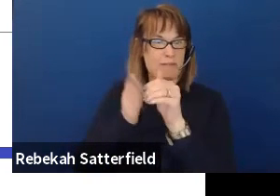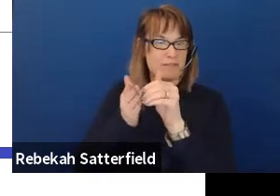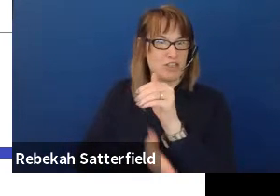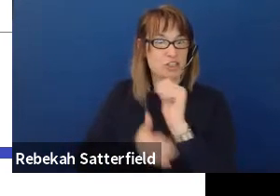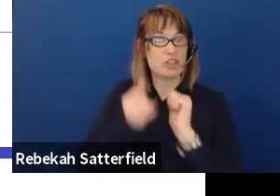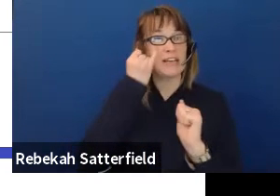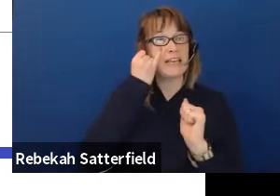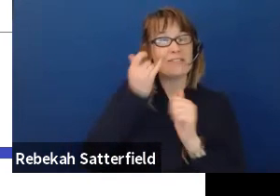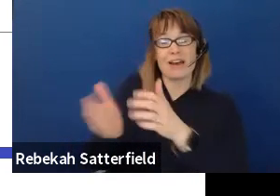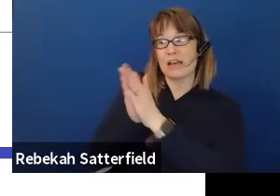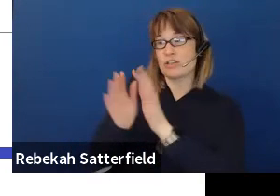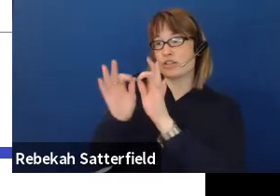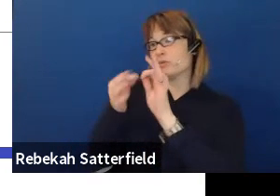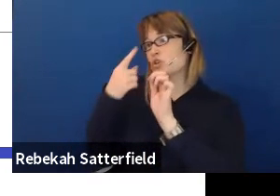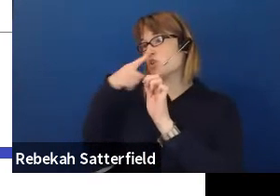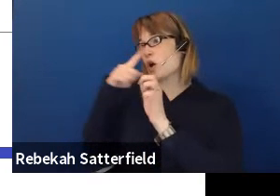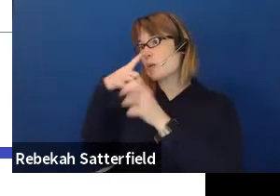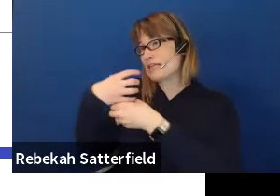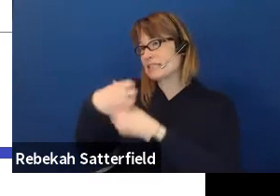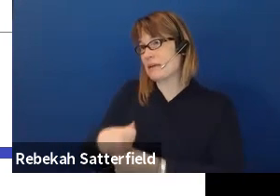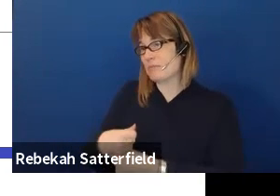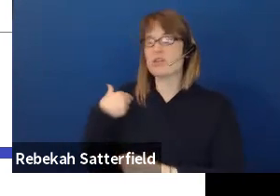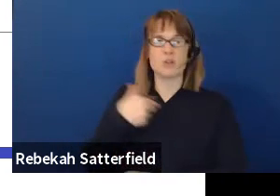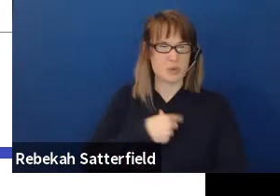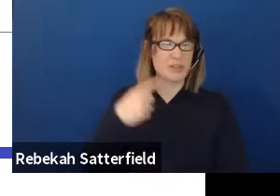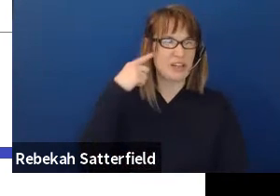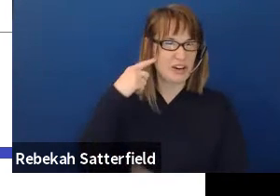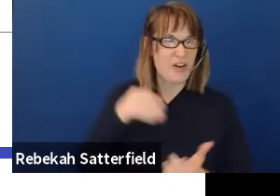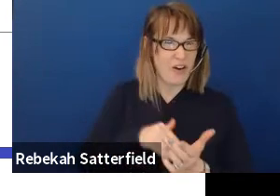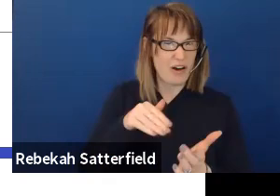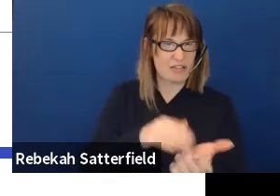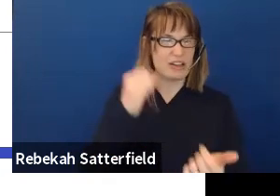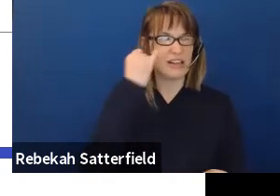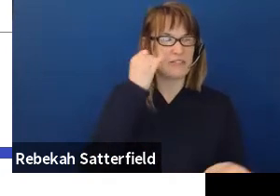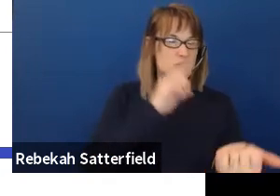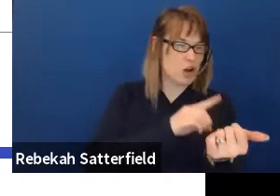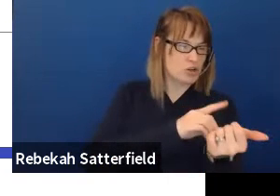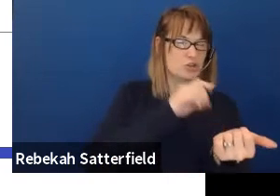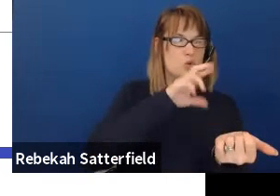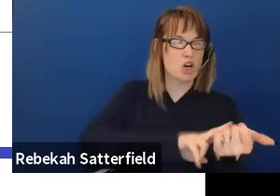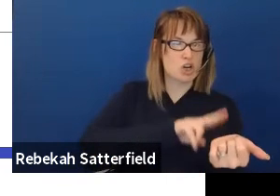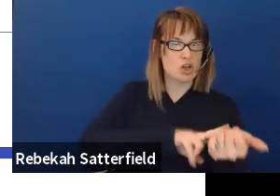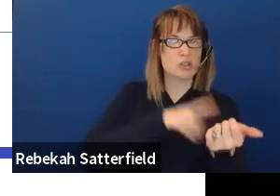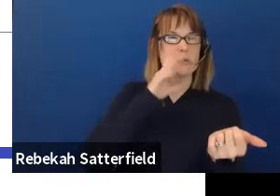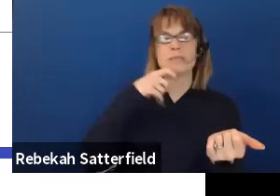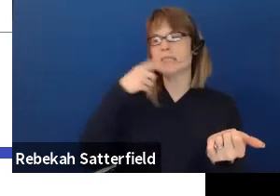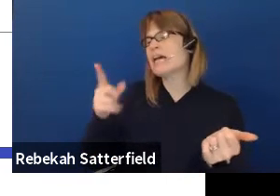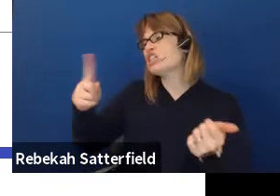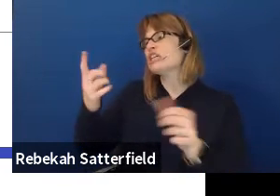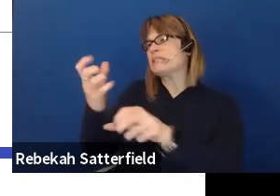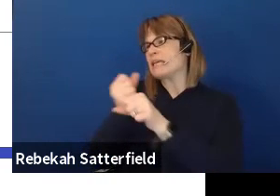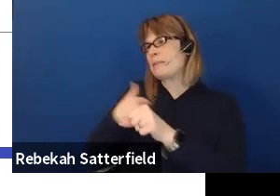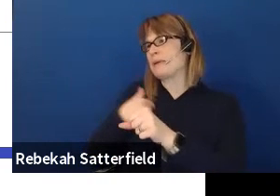to summarize. We hear a lot of times when physicians or providers say, just get me the answers because you're in a